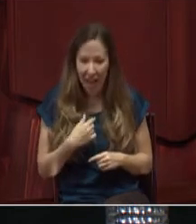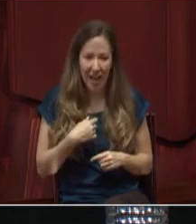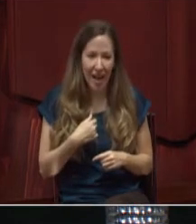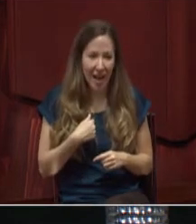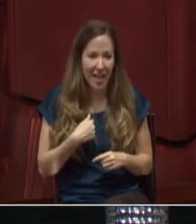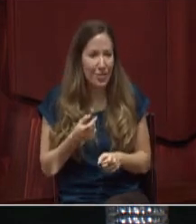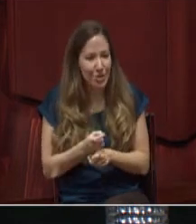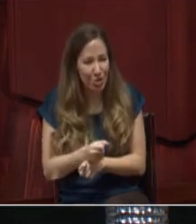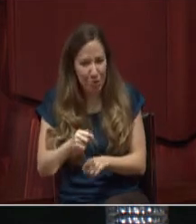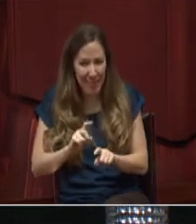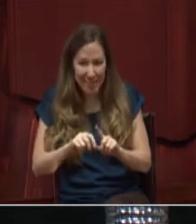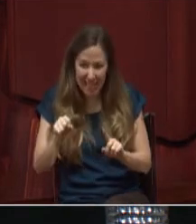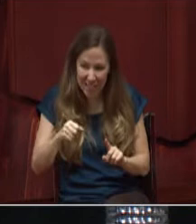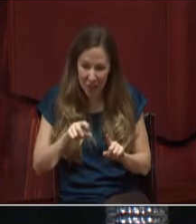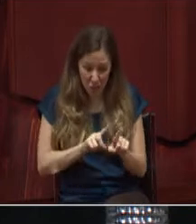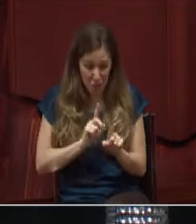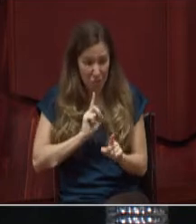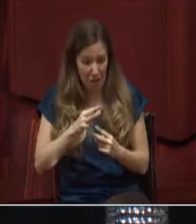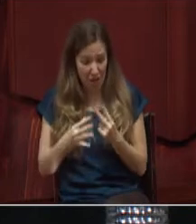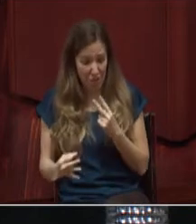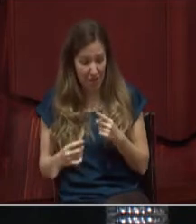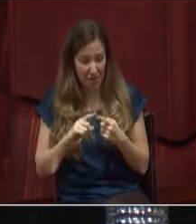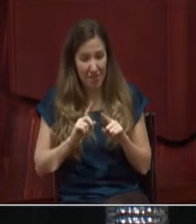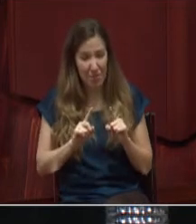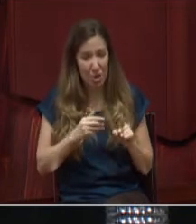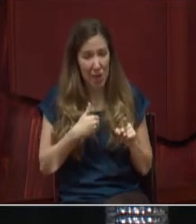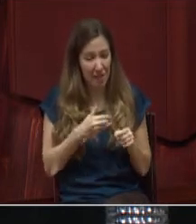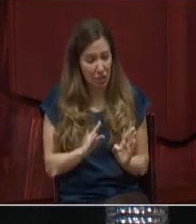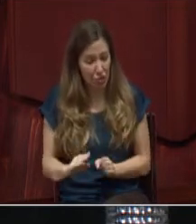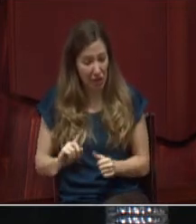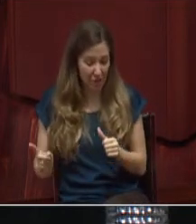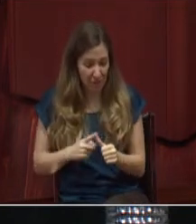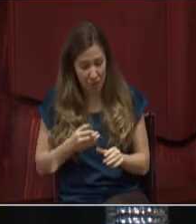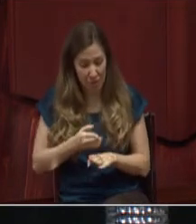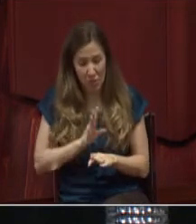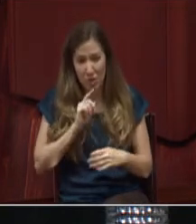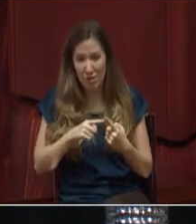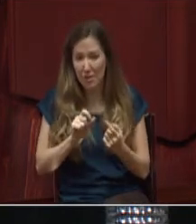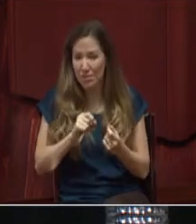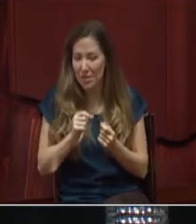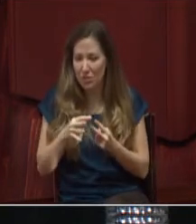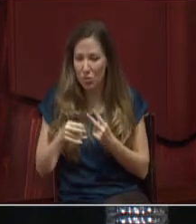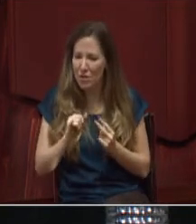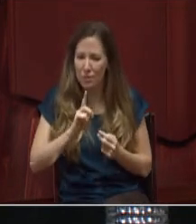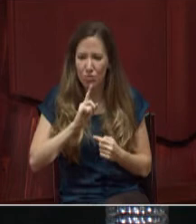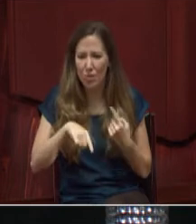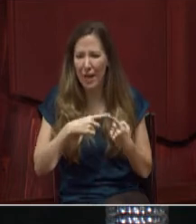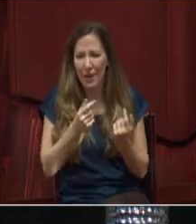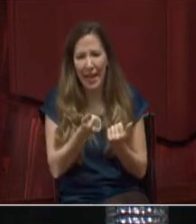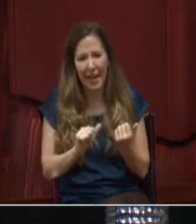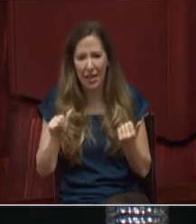implications, but there was a strategy first before you got the specific choices And so that was true of almost every